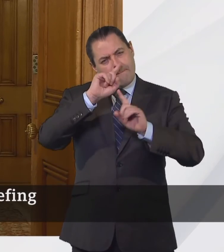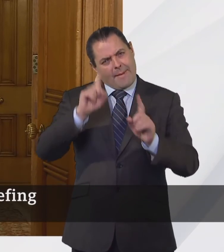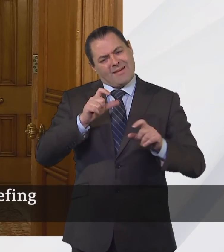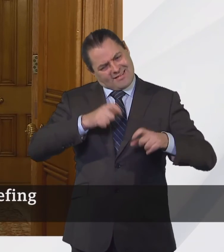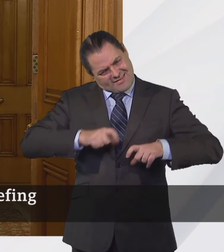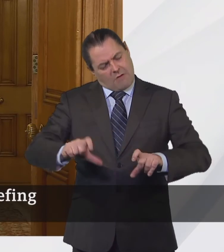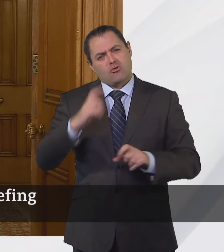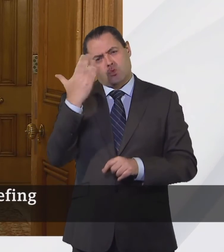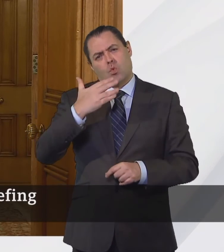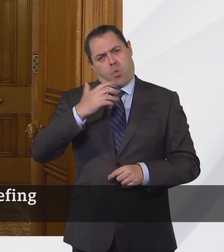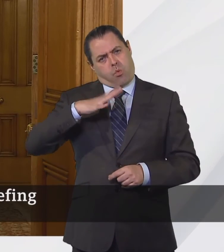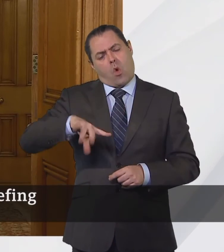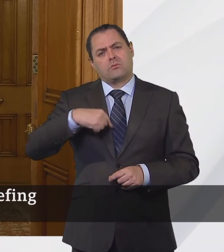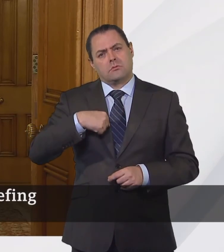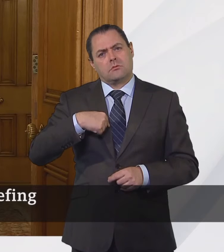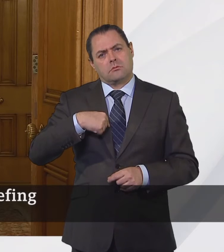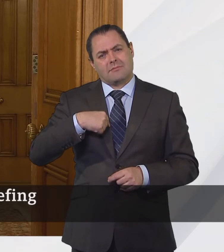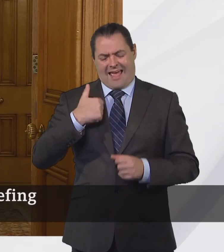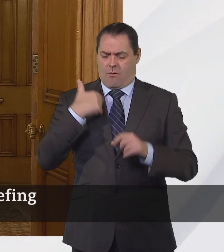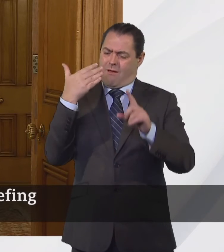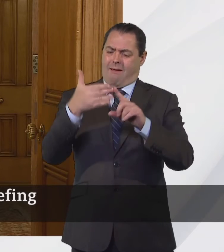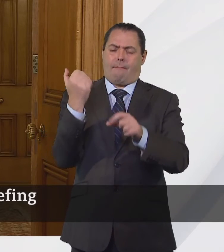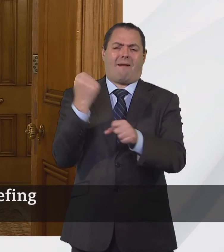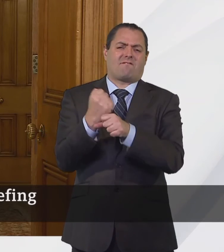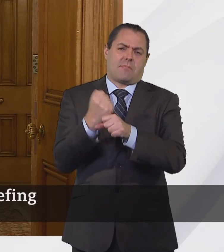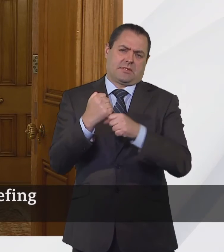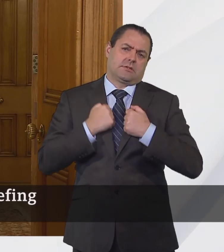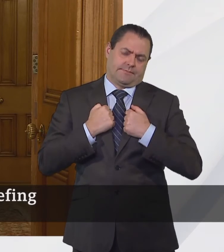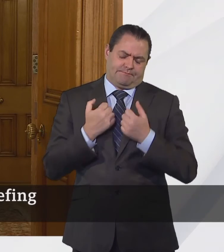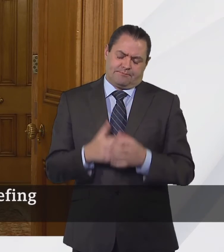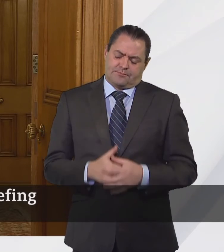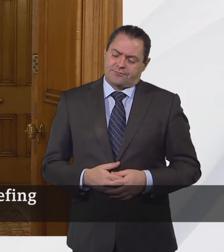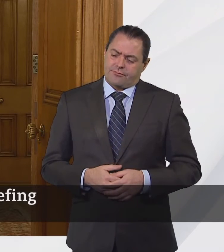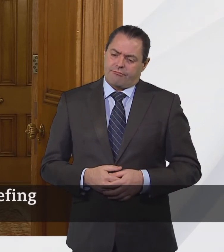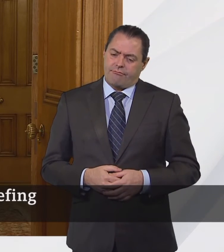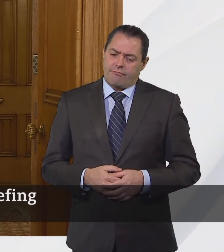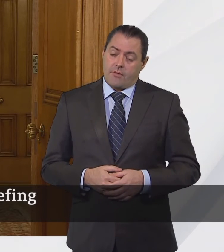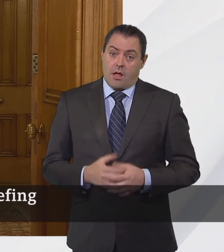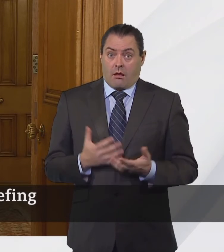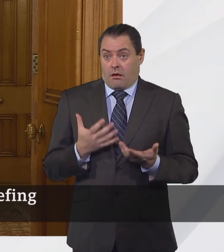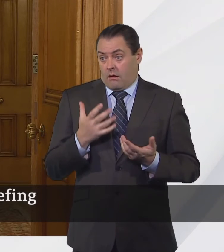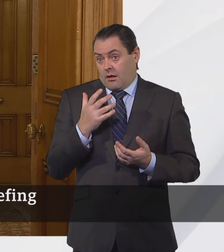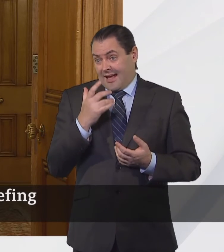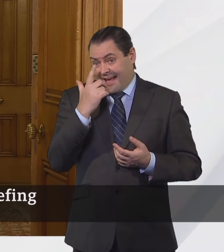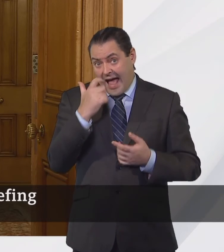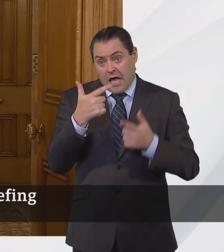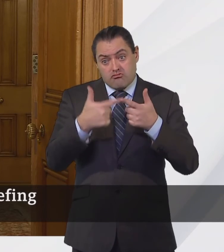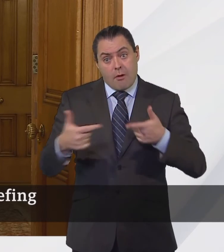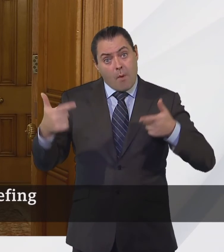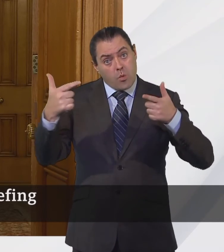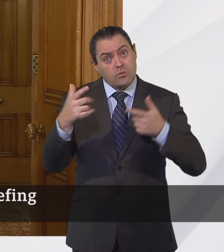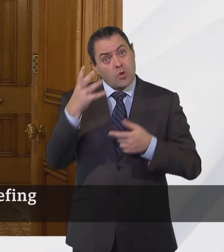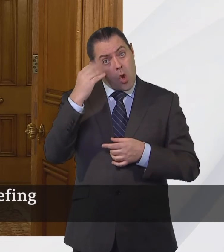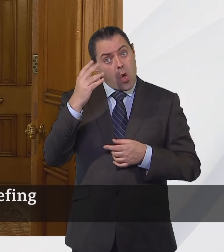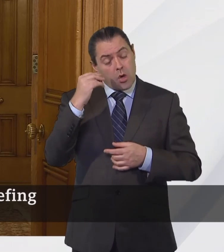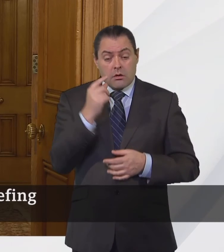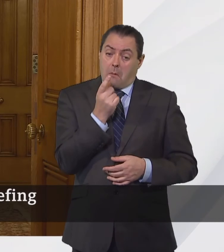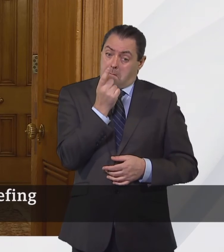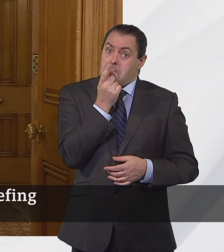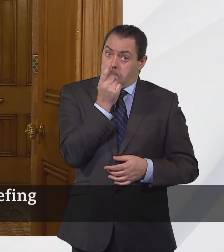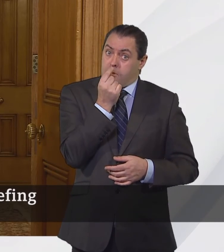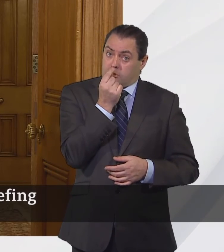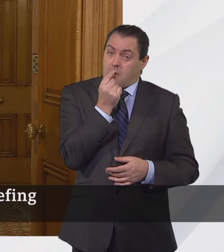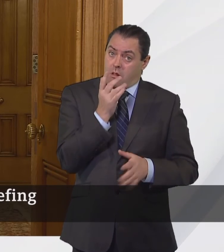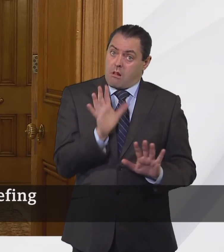can. Obviously, where it's possible to learn remotely, that can be a good thing,